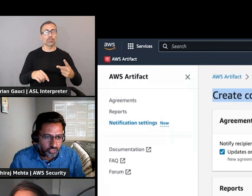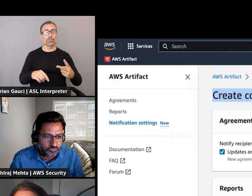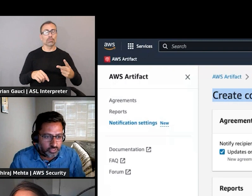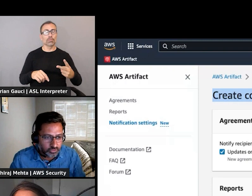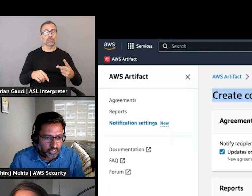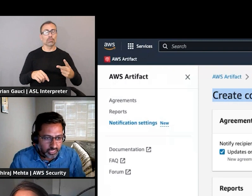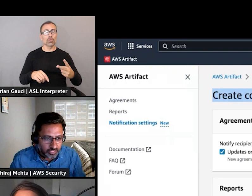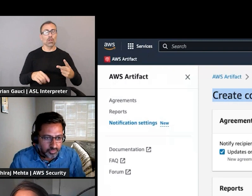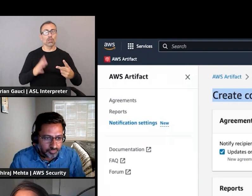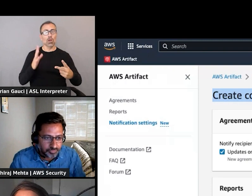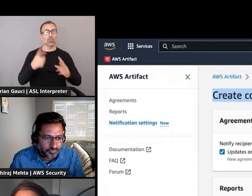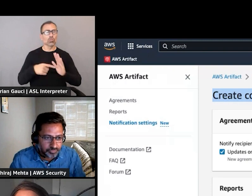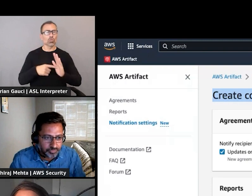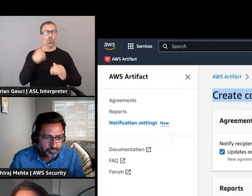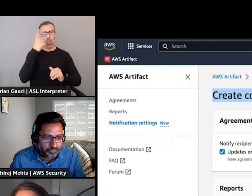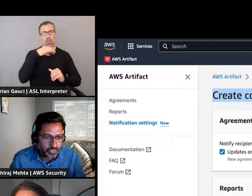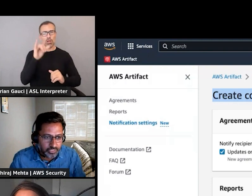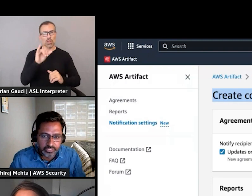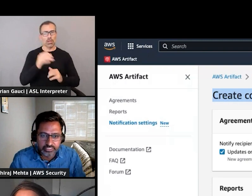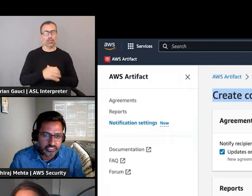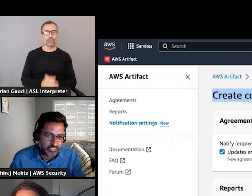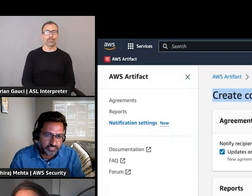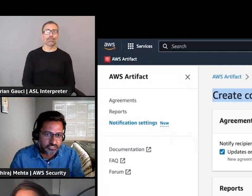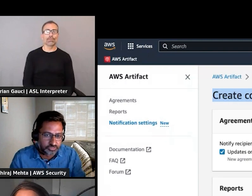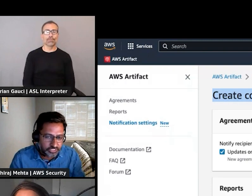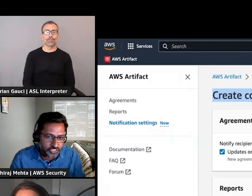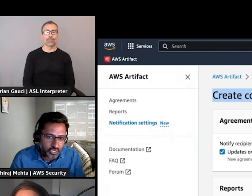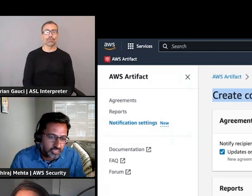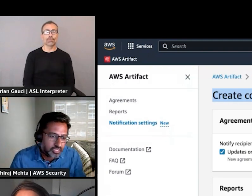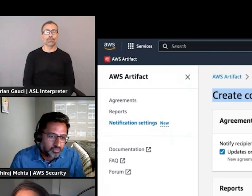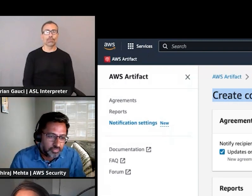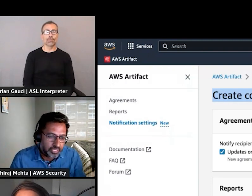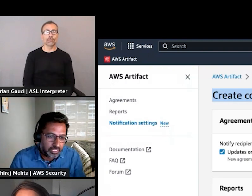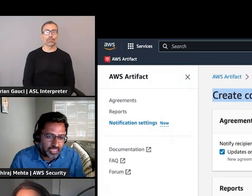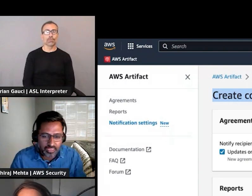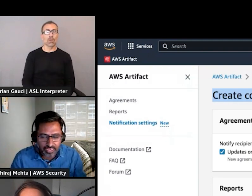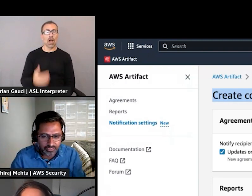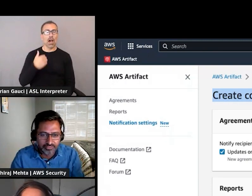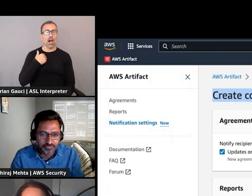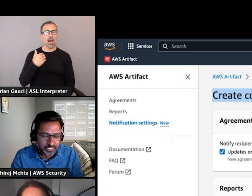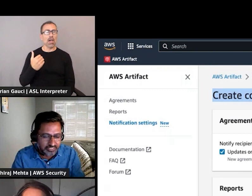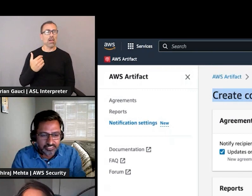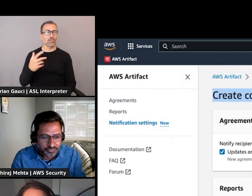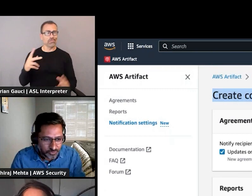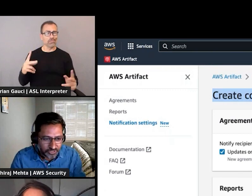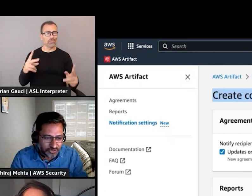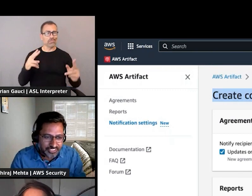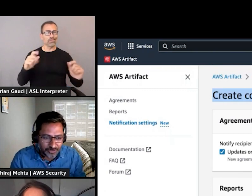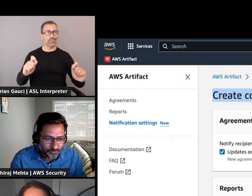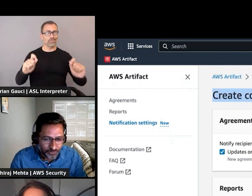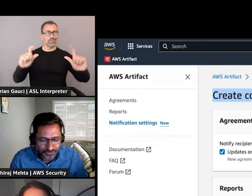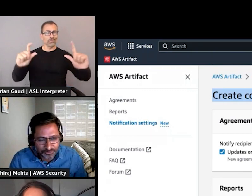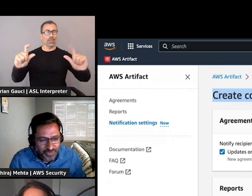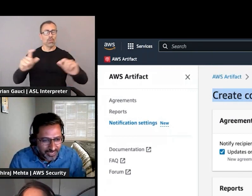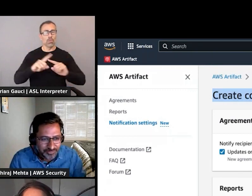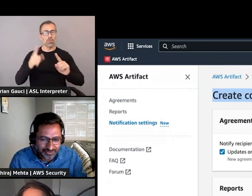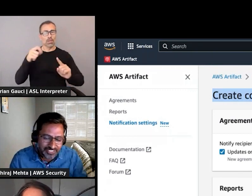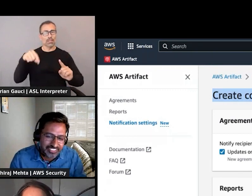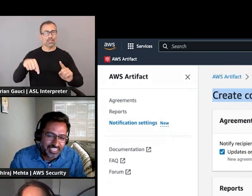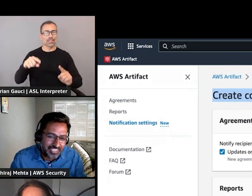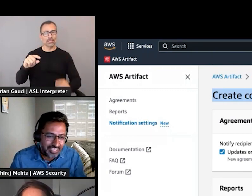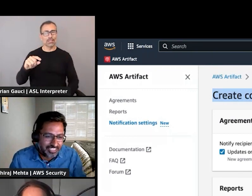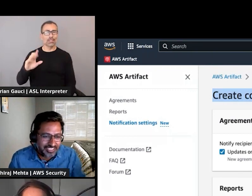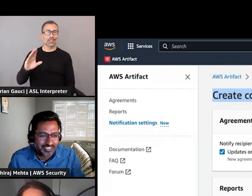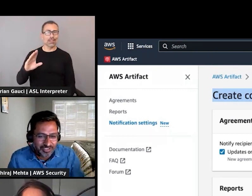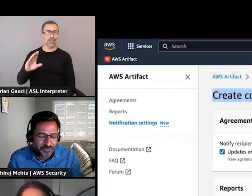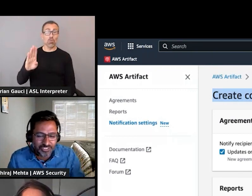email inbox will look like. Mm, this is just a screenshot, but because this is a broadcast, I don't want to show my email